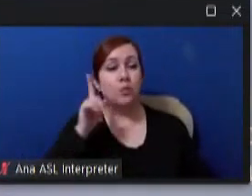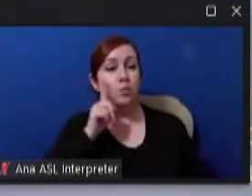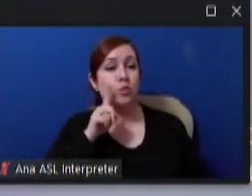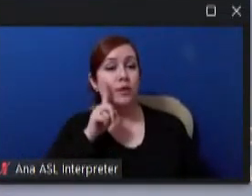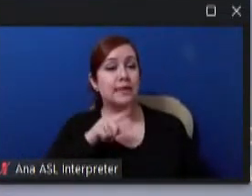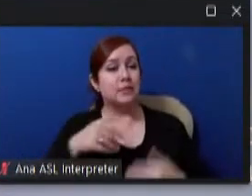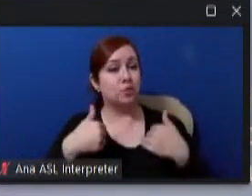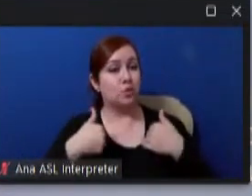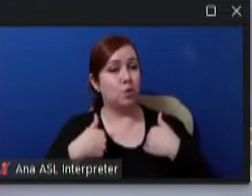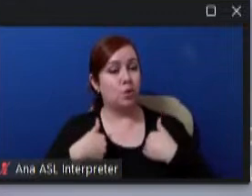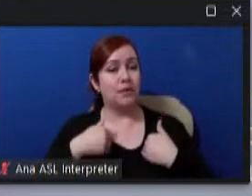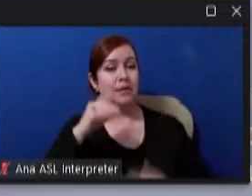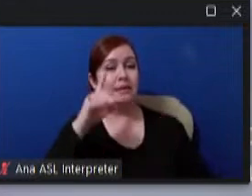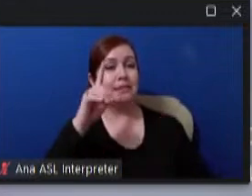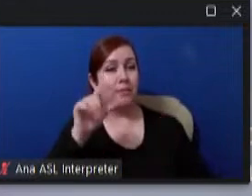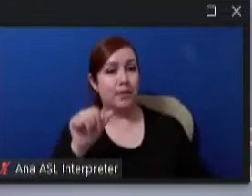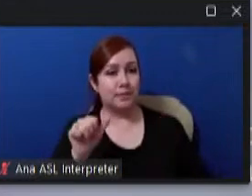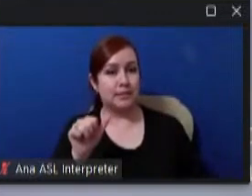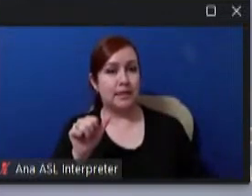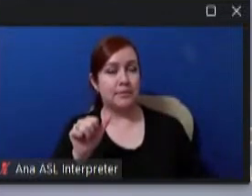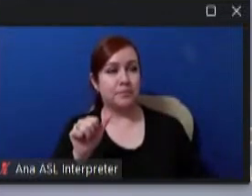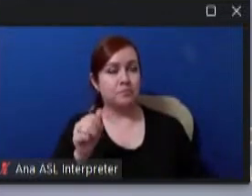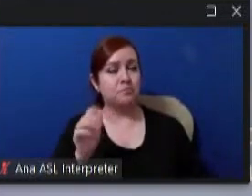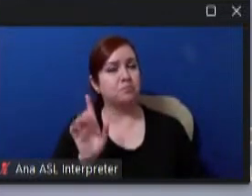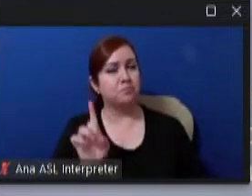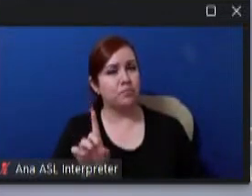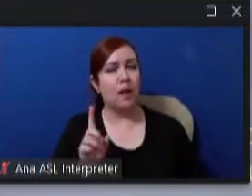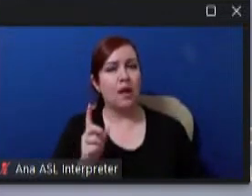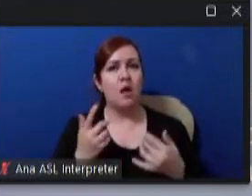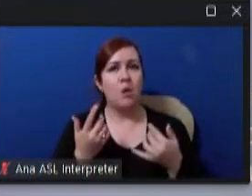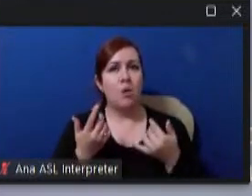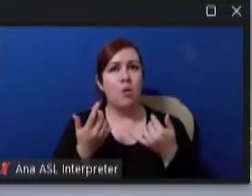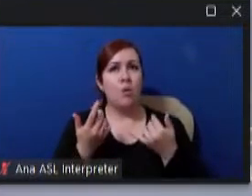girls, women, and adolescents with disabilities.